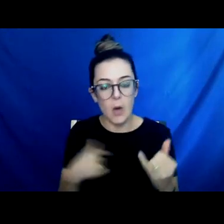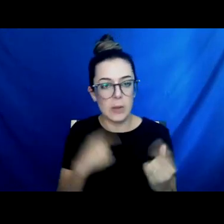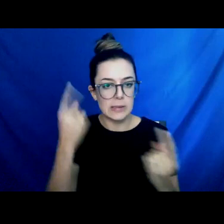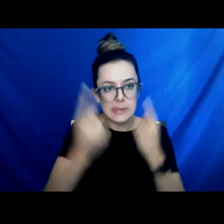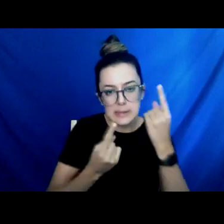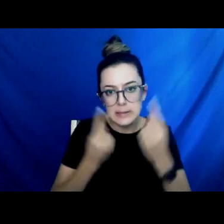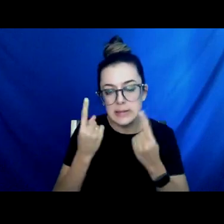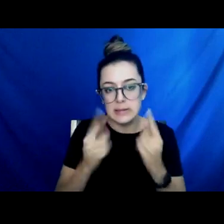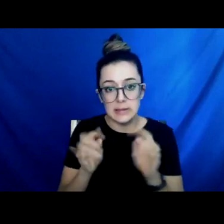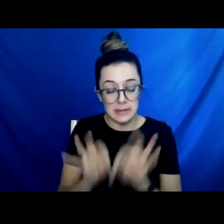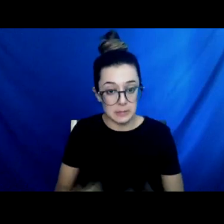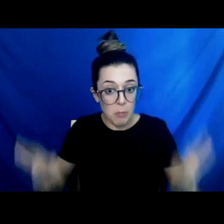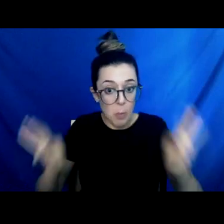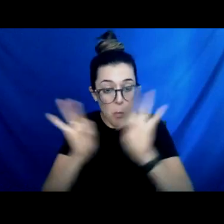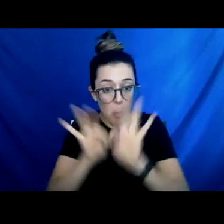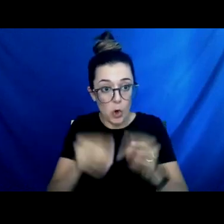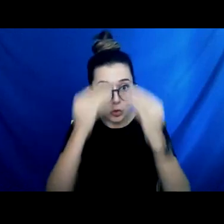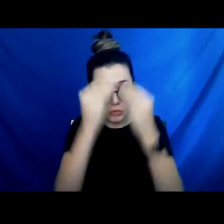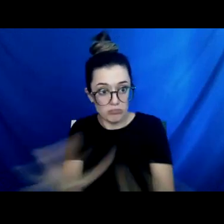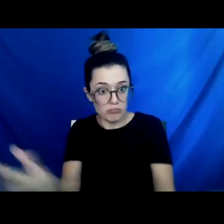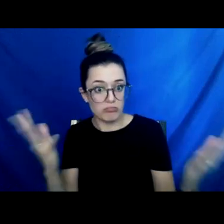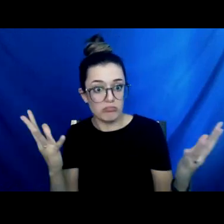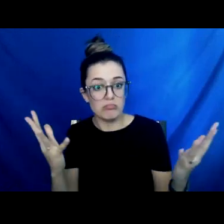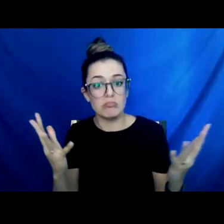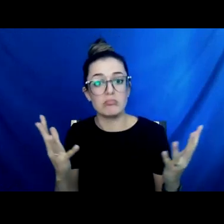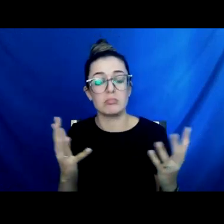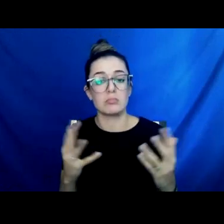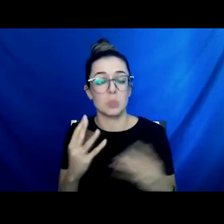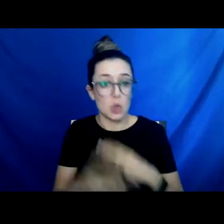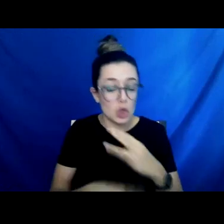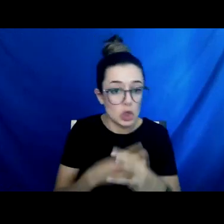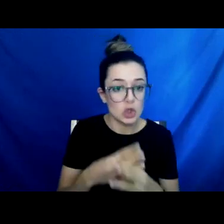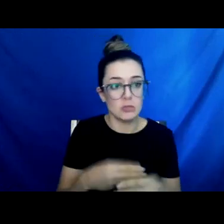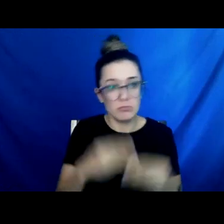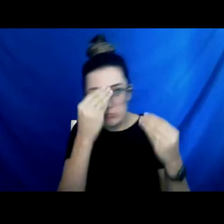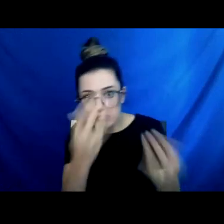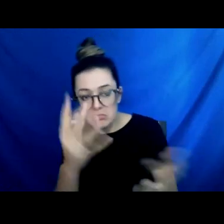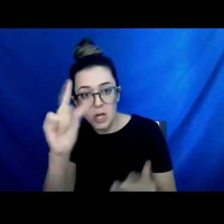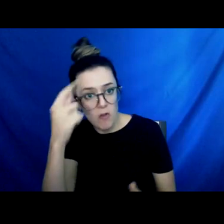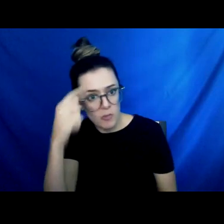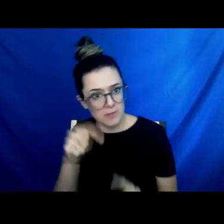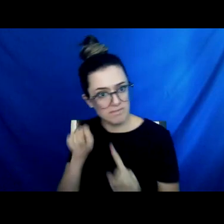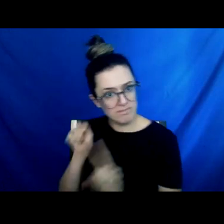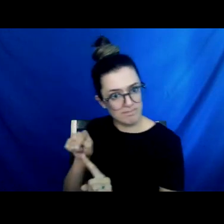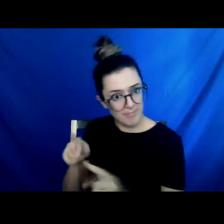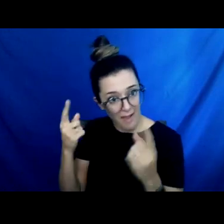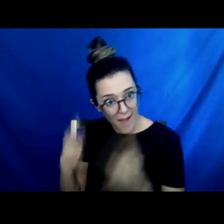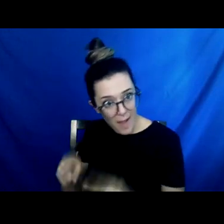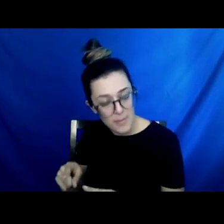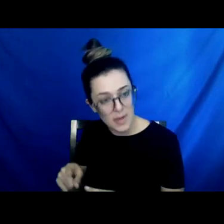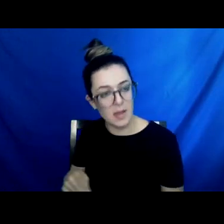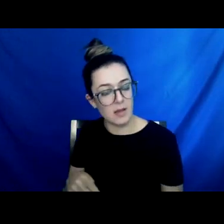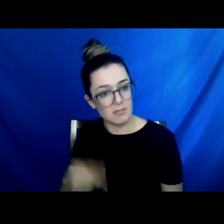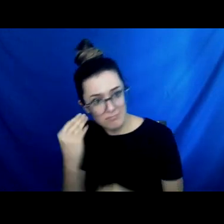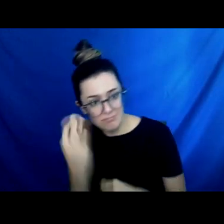issue, to the international community, to governments, to let them know this is happening and really make it more concrete for